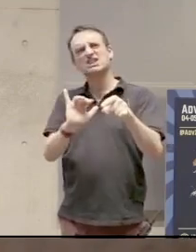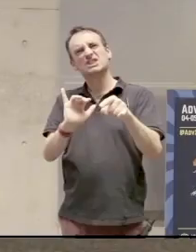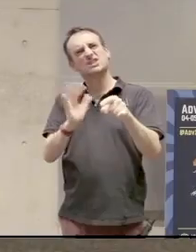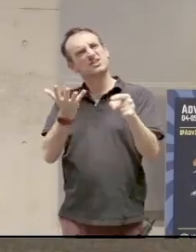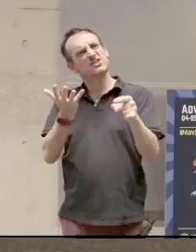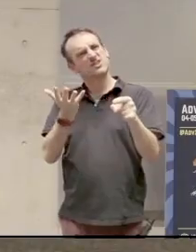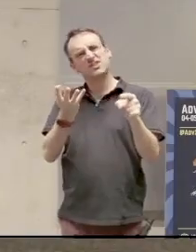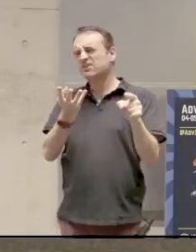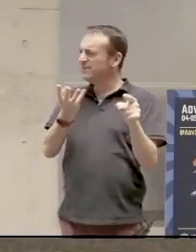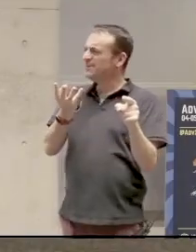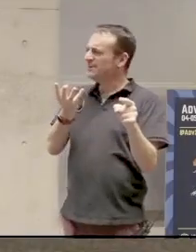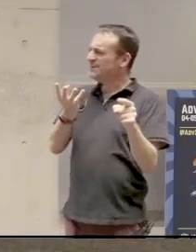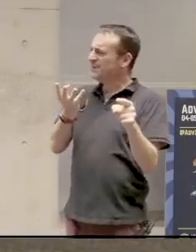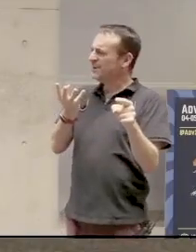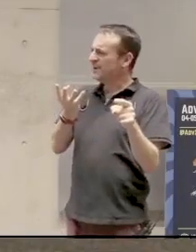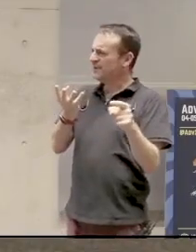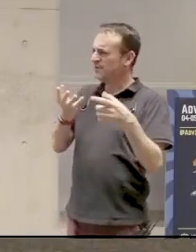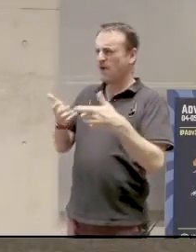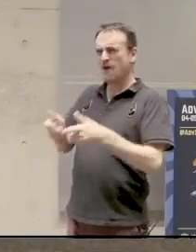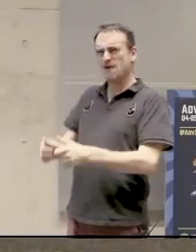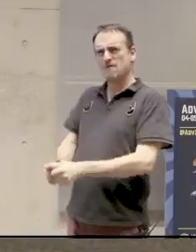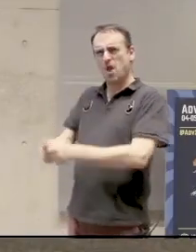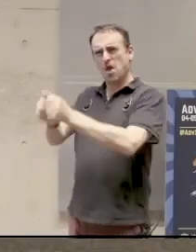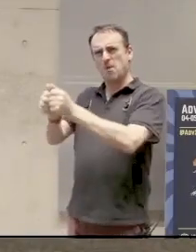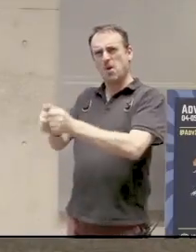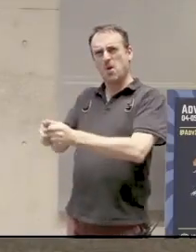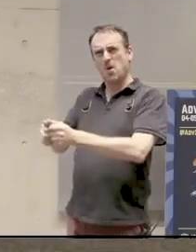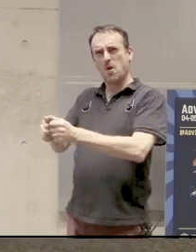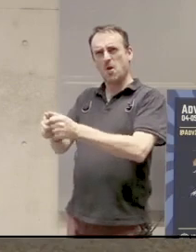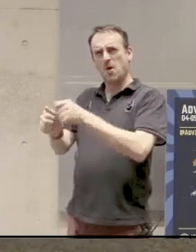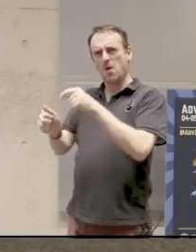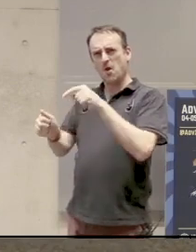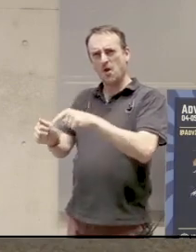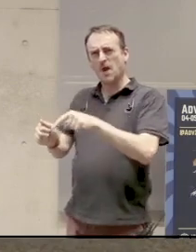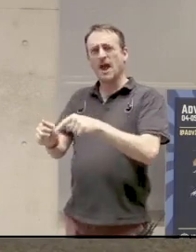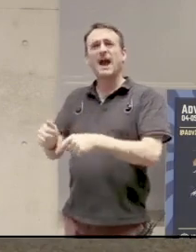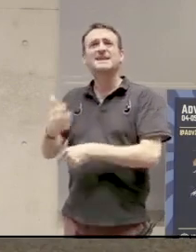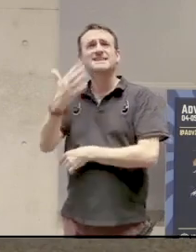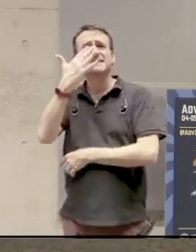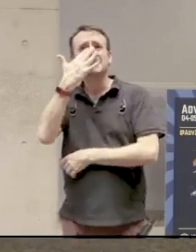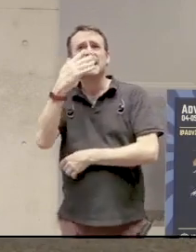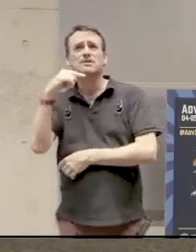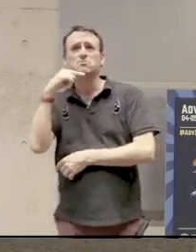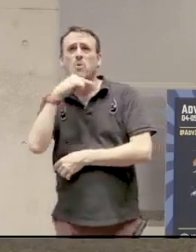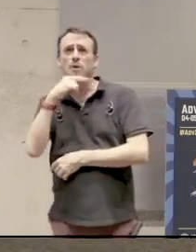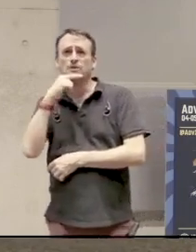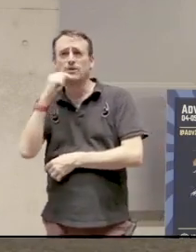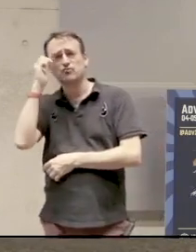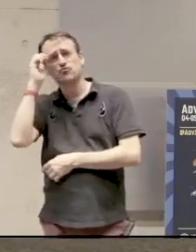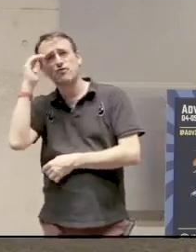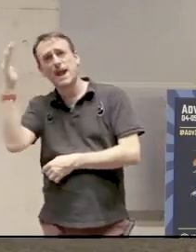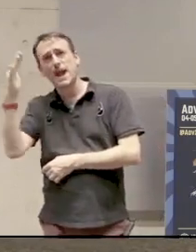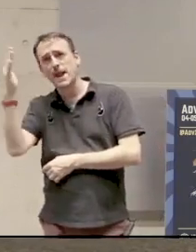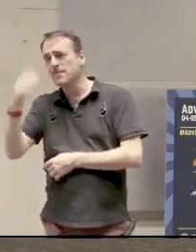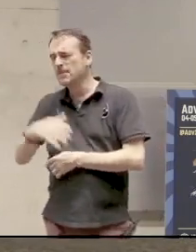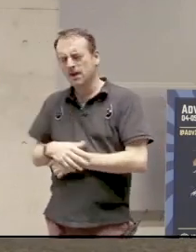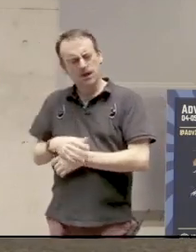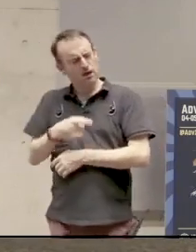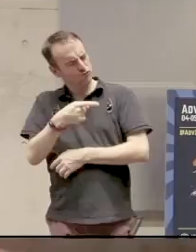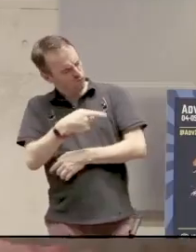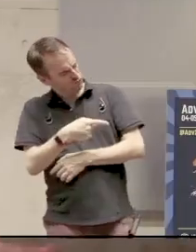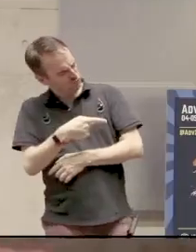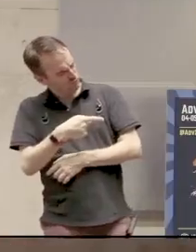So add volleyball, and it's a teenage boy's dream. So. And are you the teenage boy